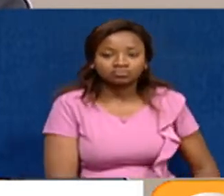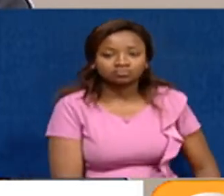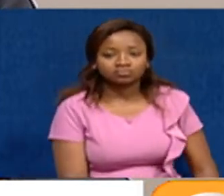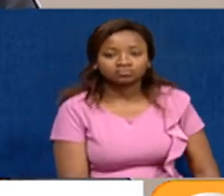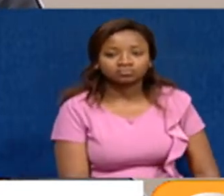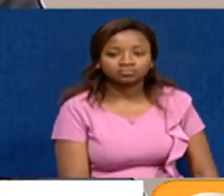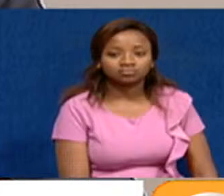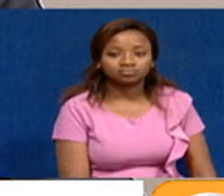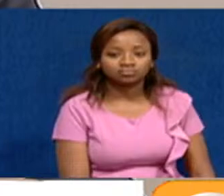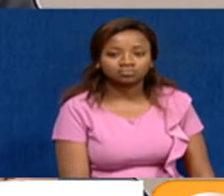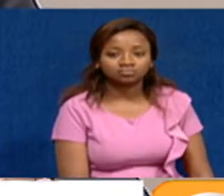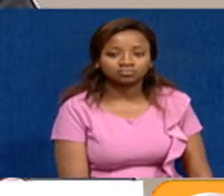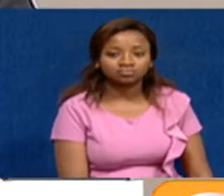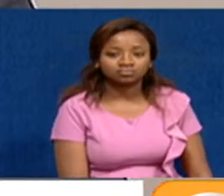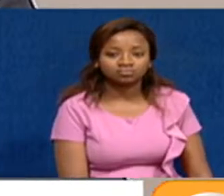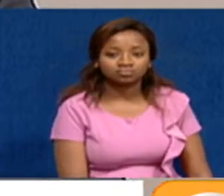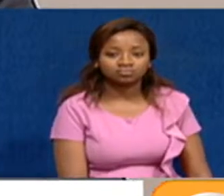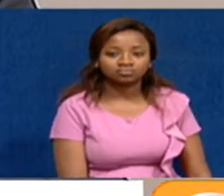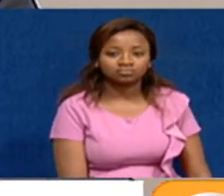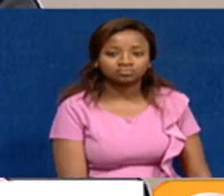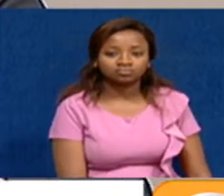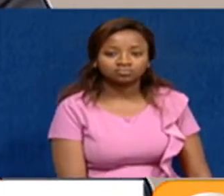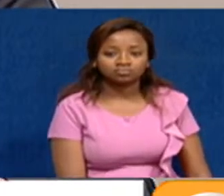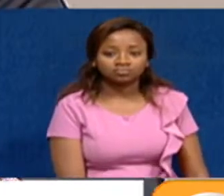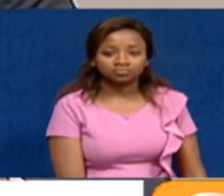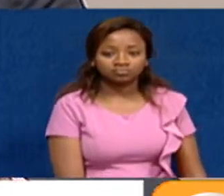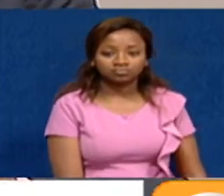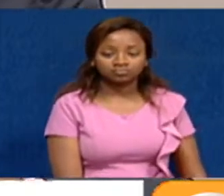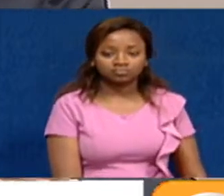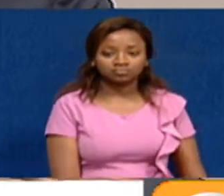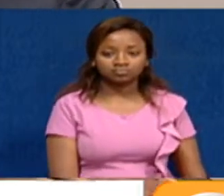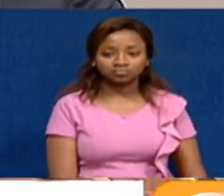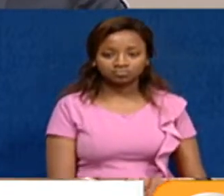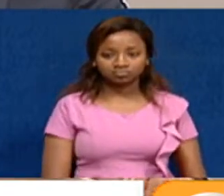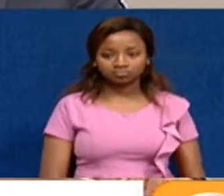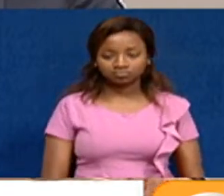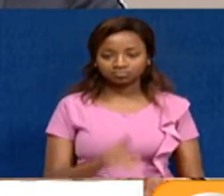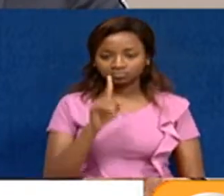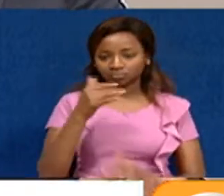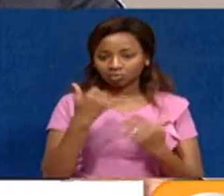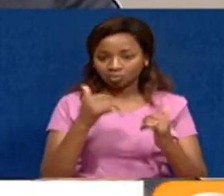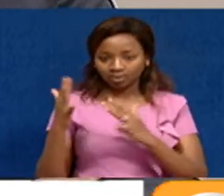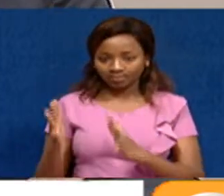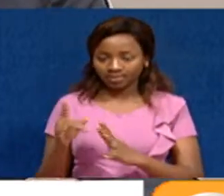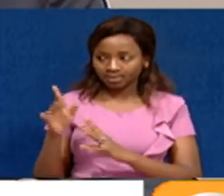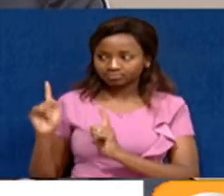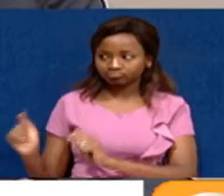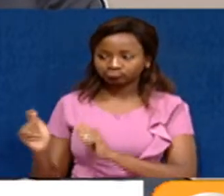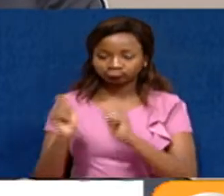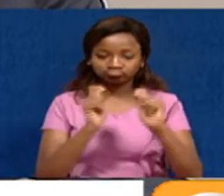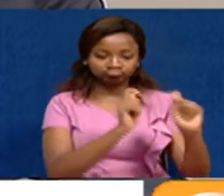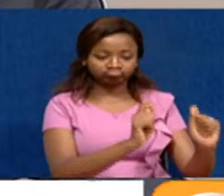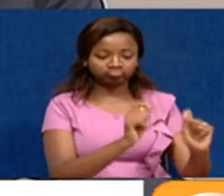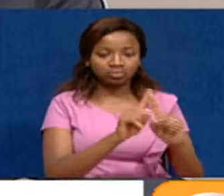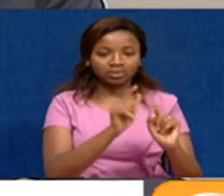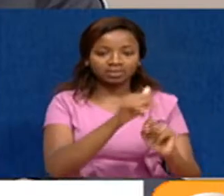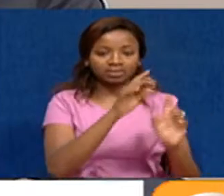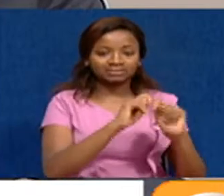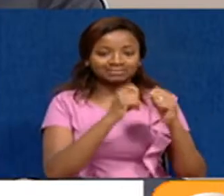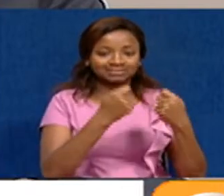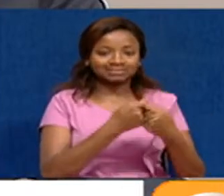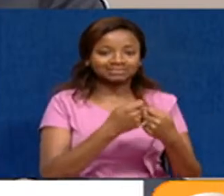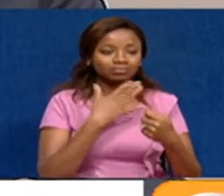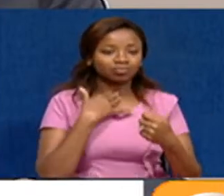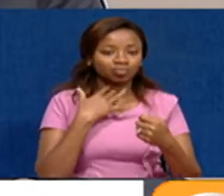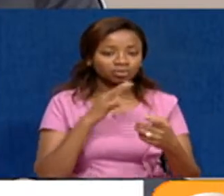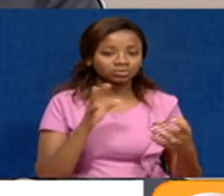see, whereby a player has been transferred, or rather is being bought by a different team, you see,